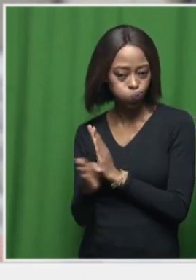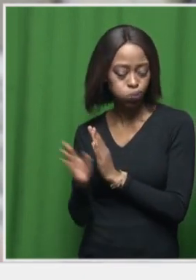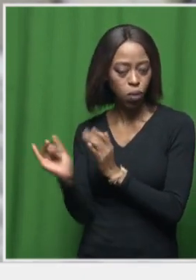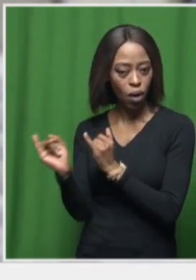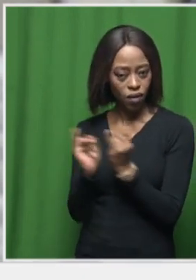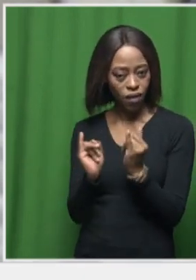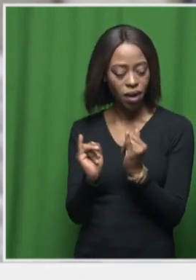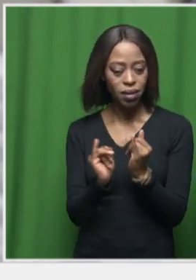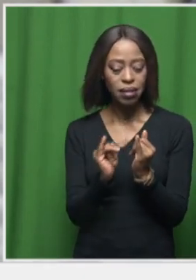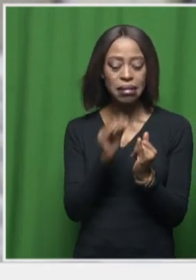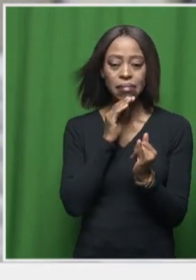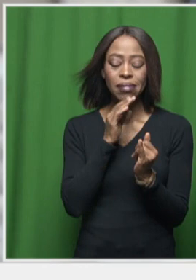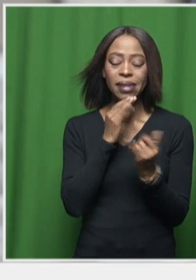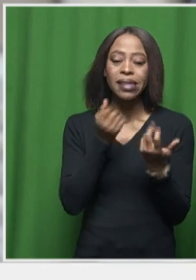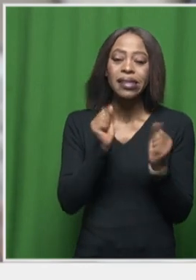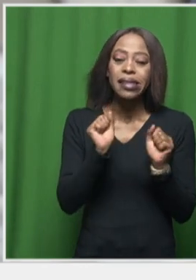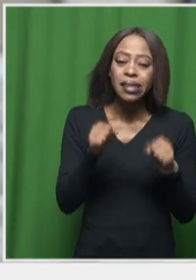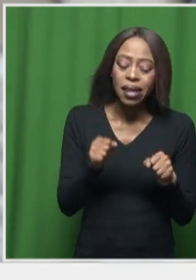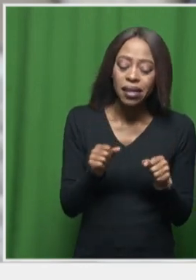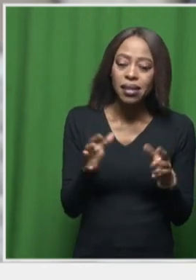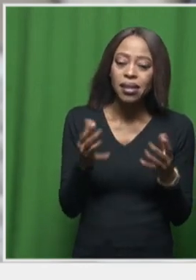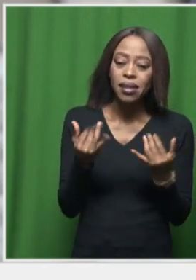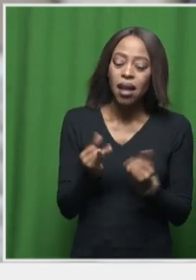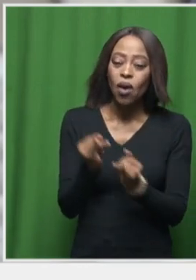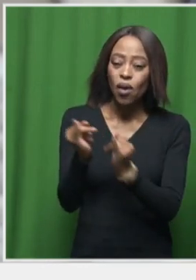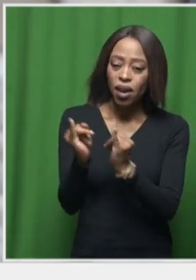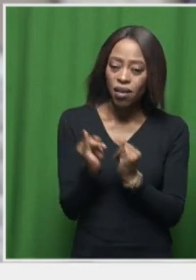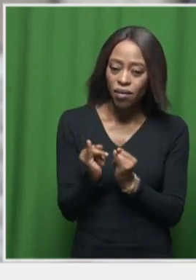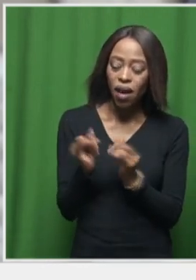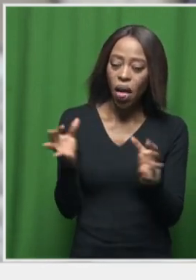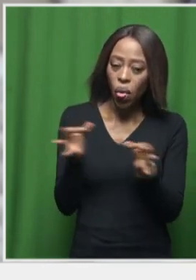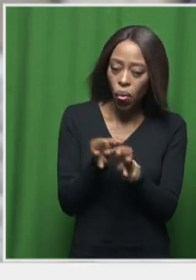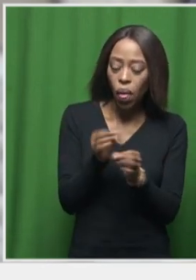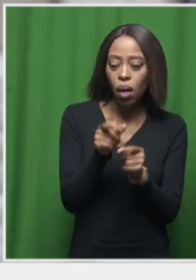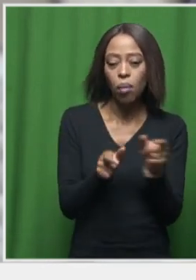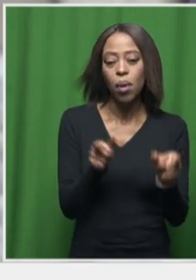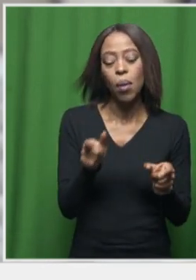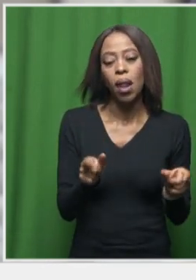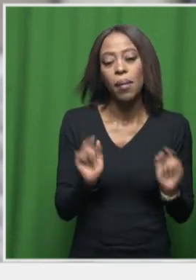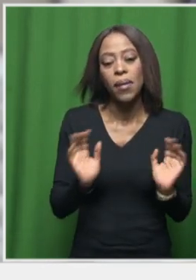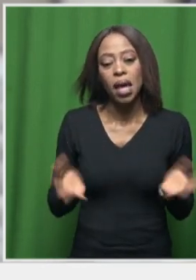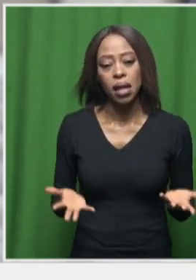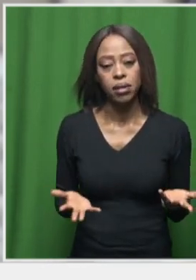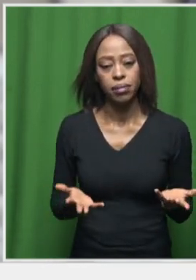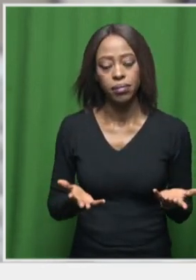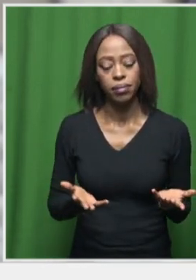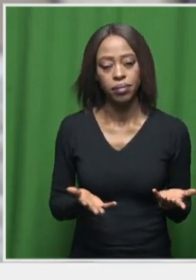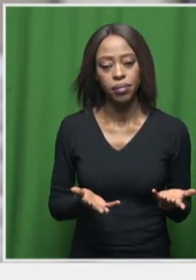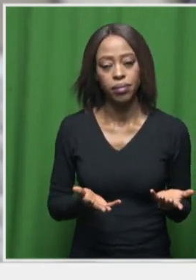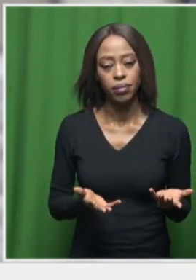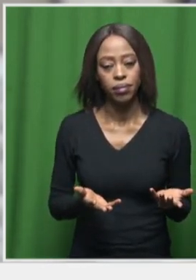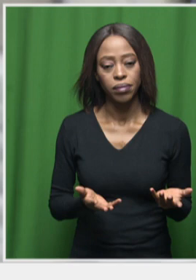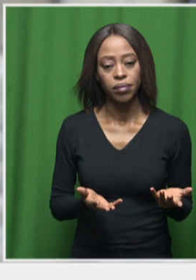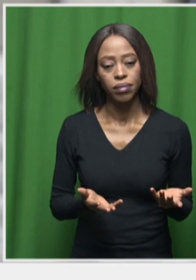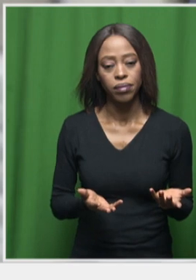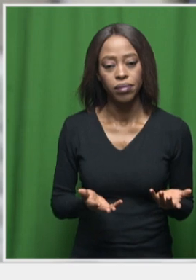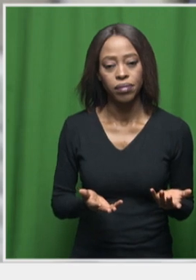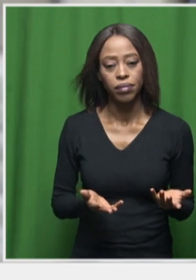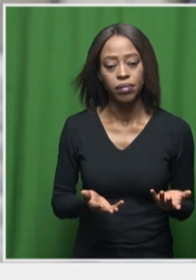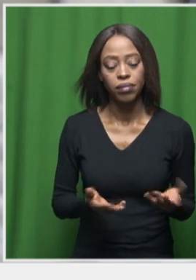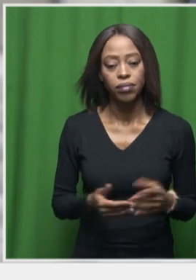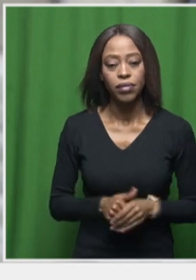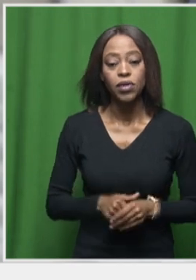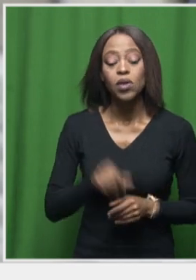So definitely we had to invite a smaller number. Presiding officers had to invite a smaller number of people. Could only do